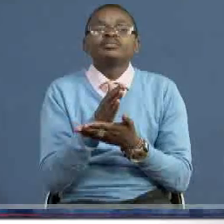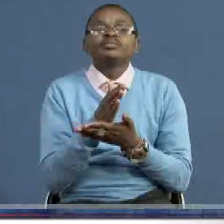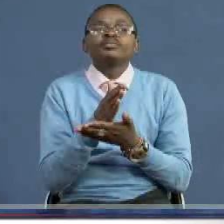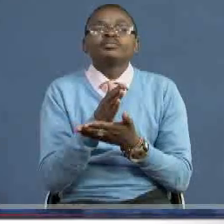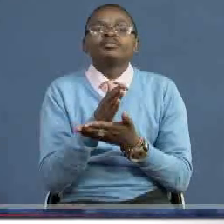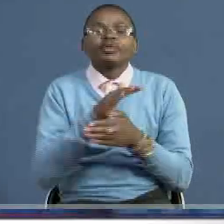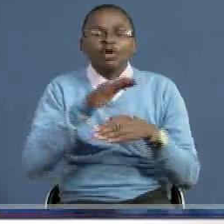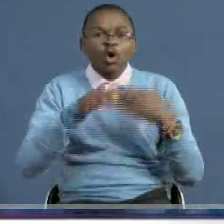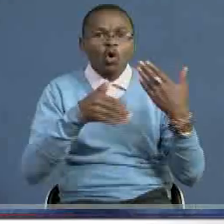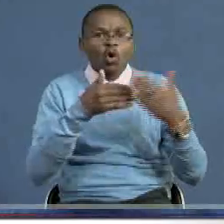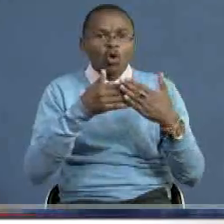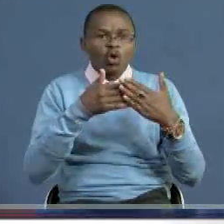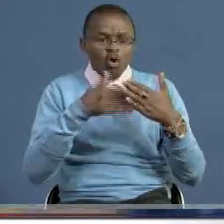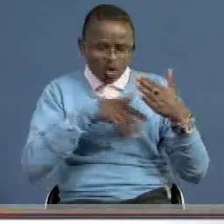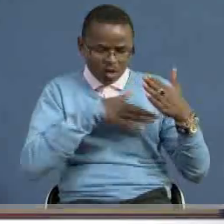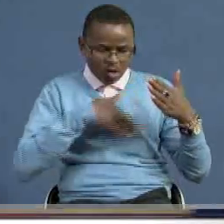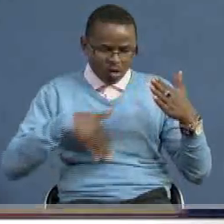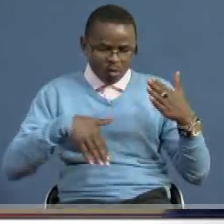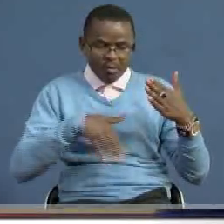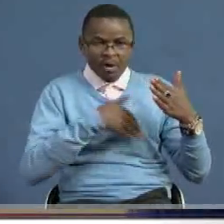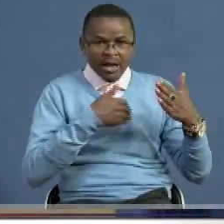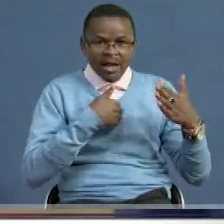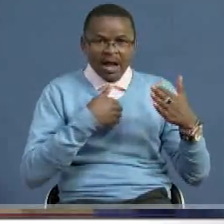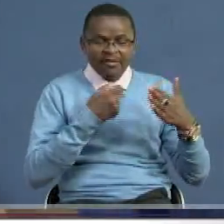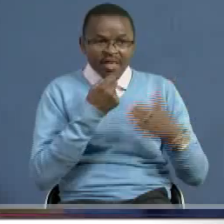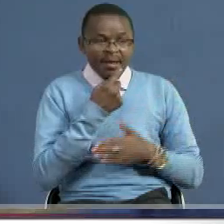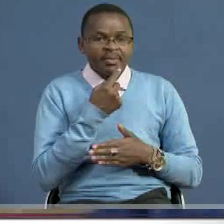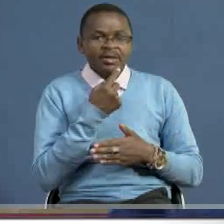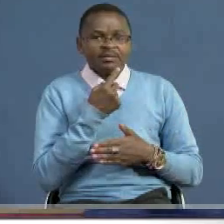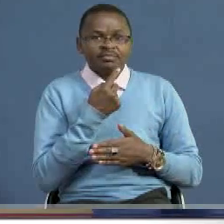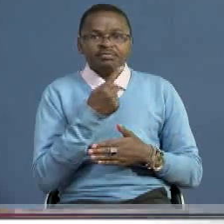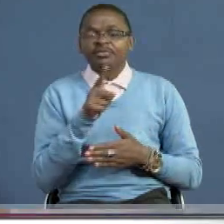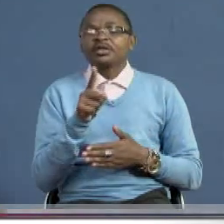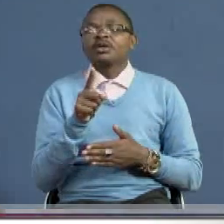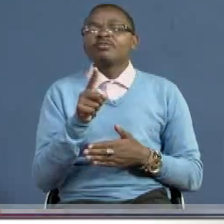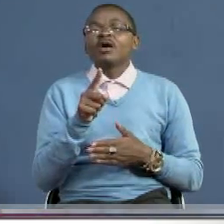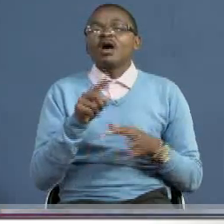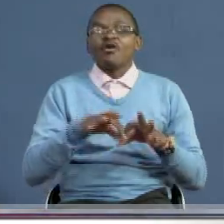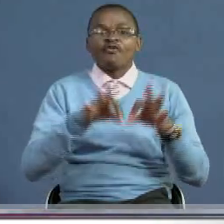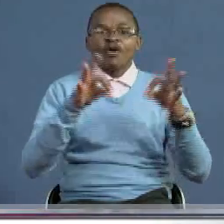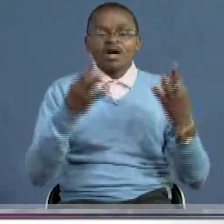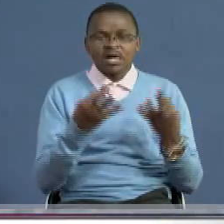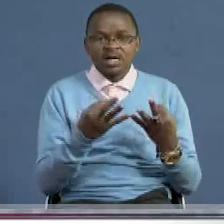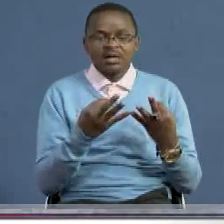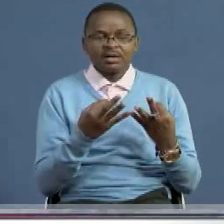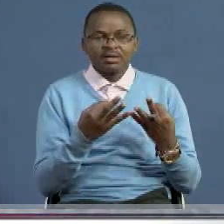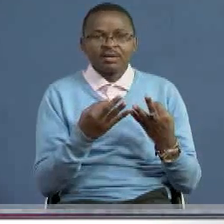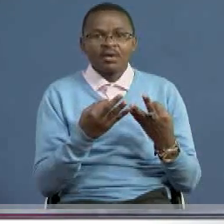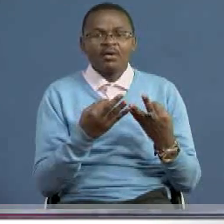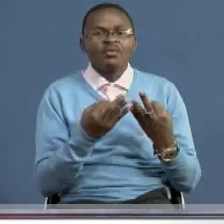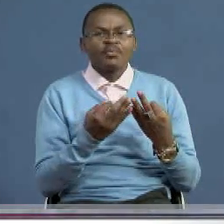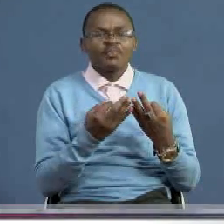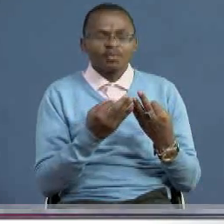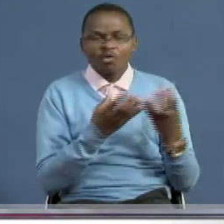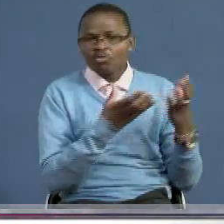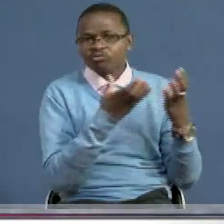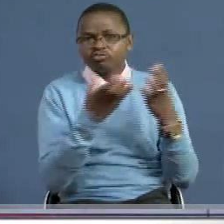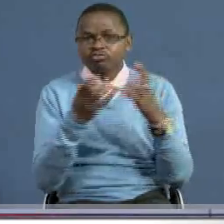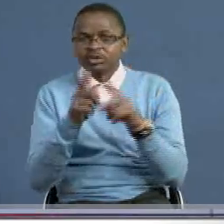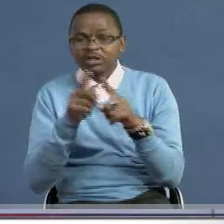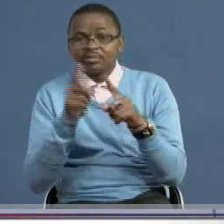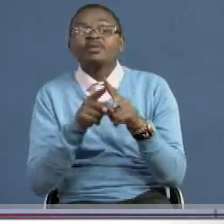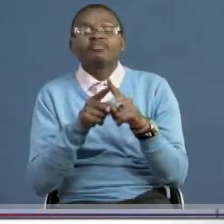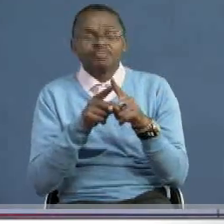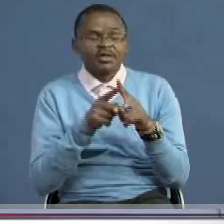hiyo nini yote iko na imeguzwa na dawa sawa. A CHX gel formulation which is waterless, portable, safe and efficient